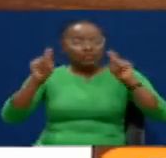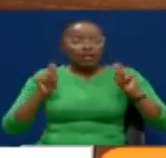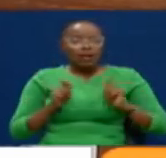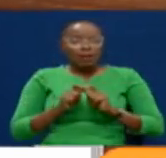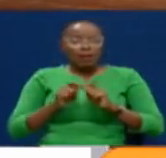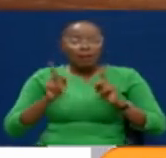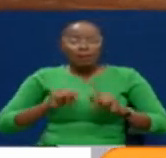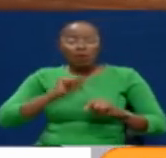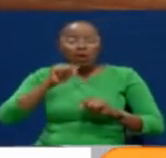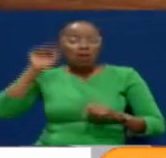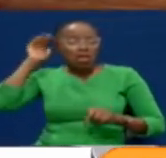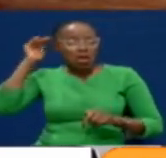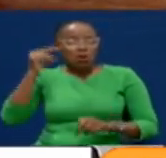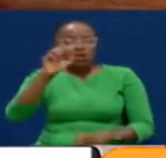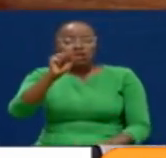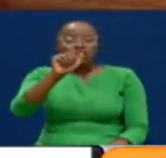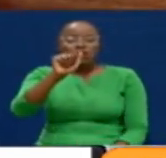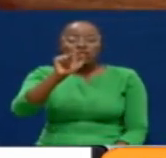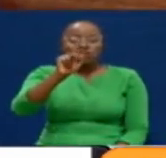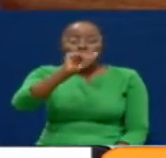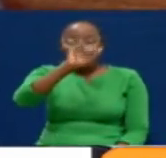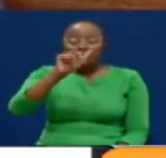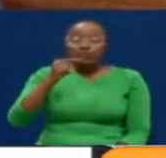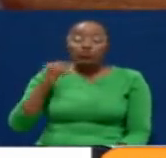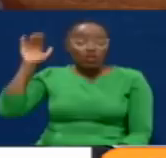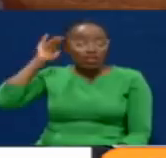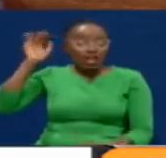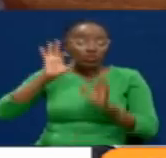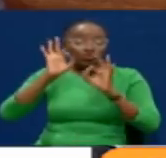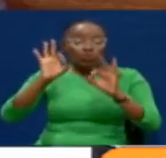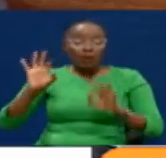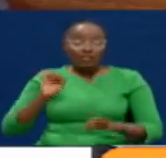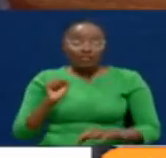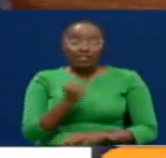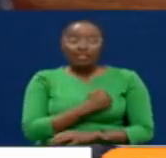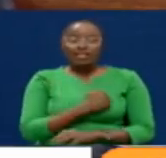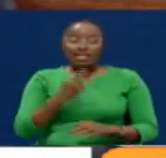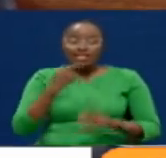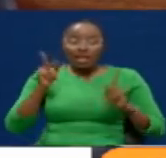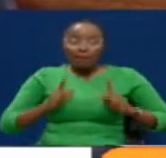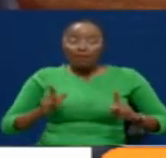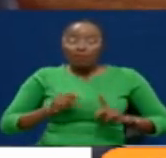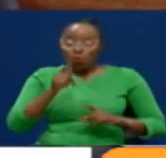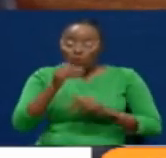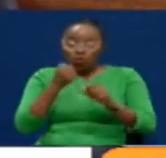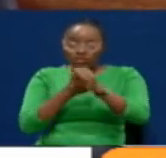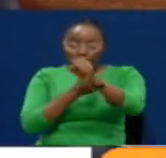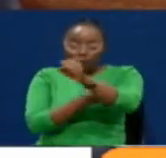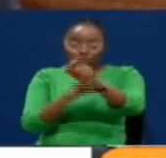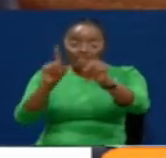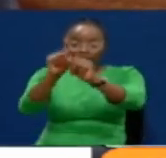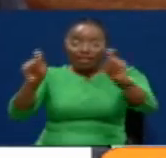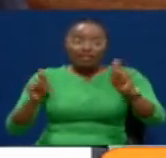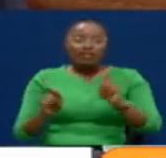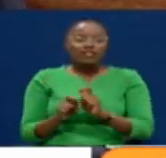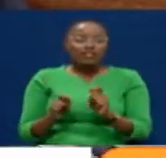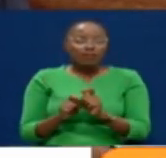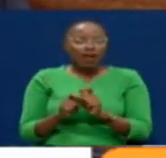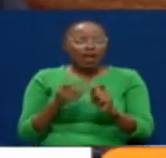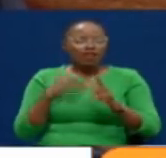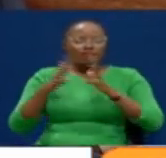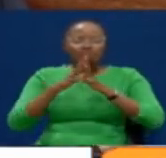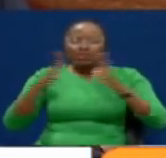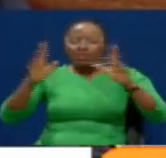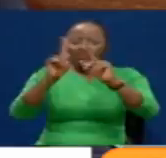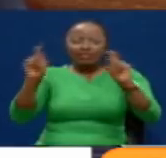come to hear about Sakanja. When you hear Super Senator here, if he tells you the people behind him, the team, there's a team. Whole